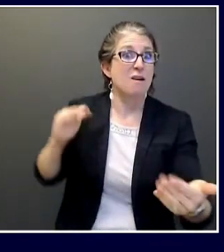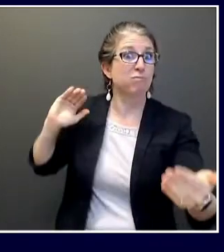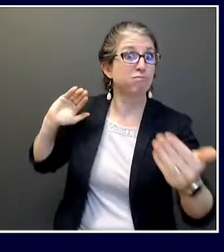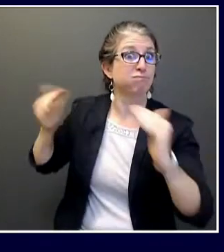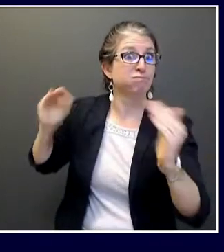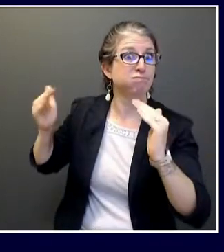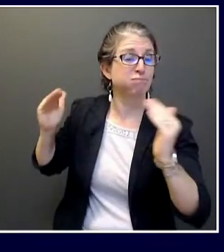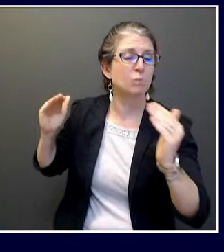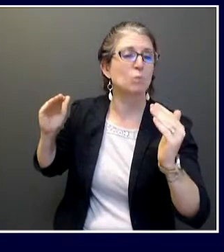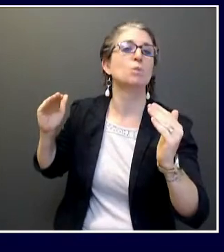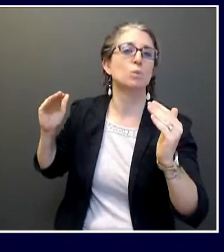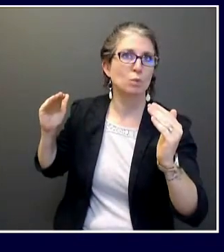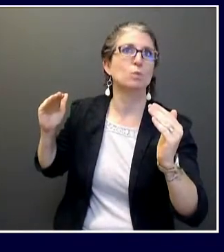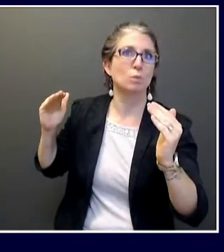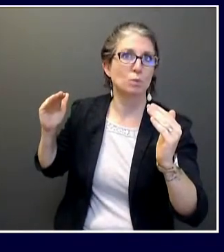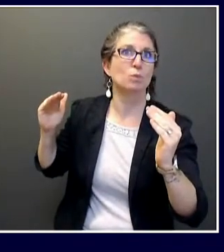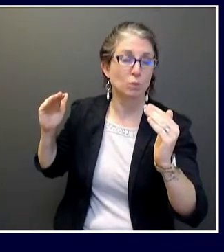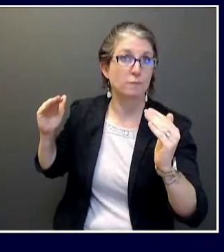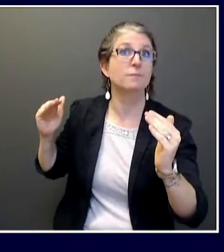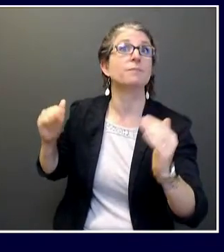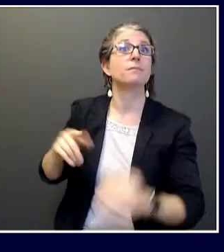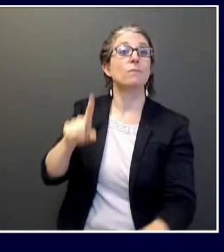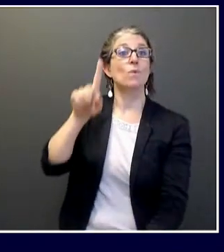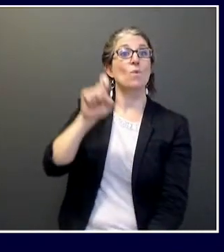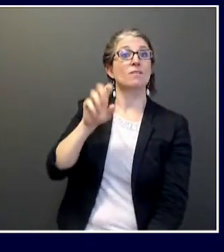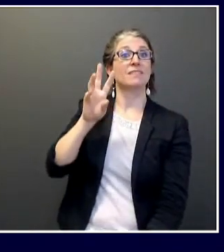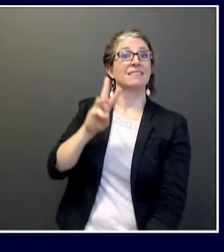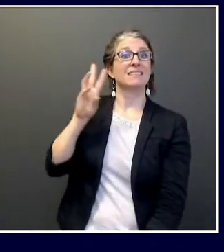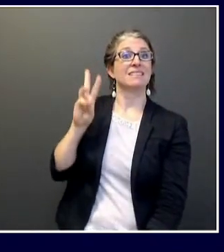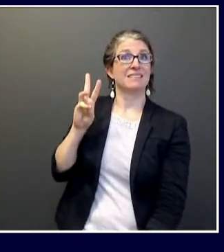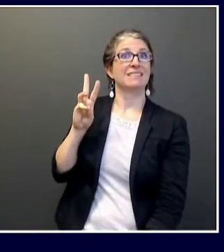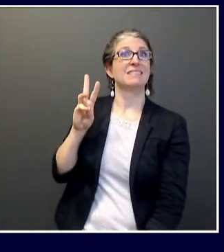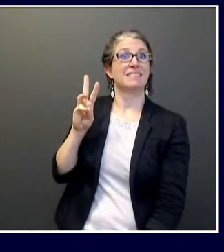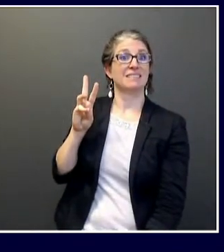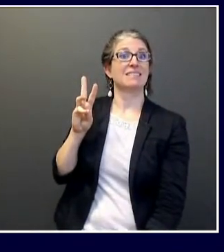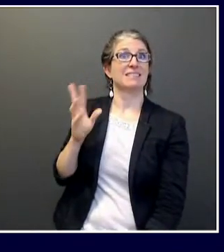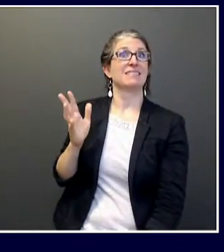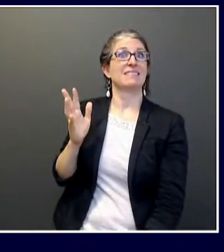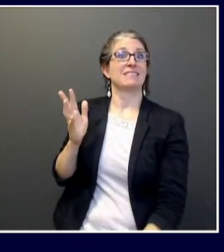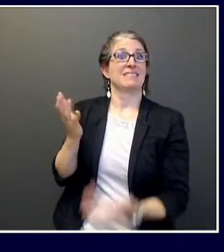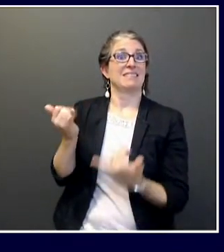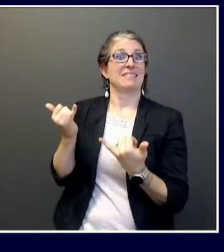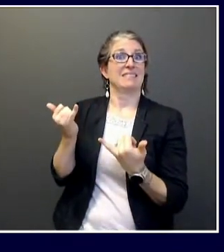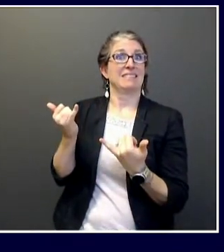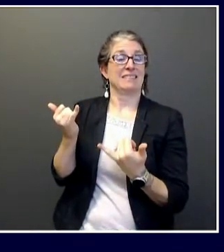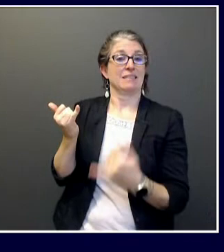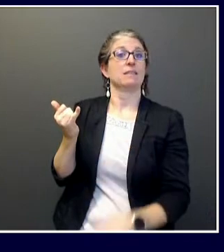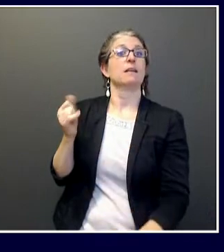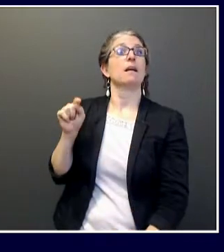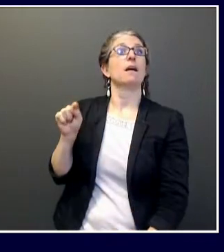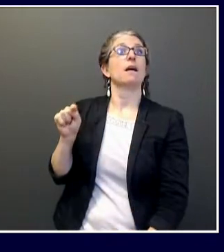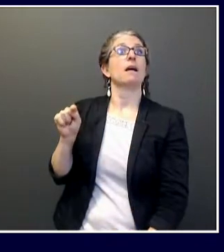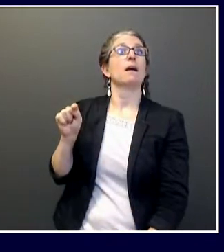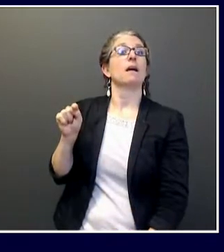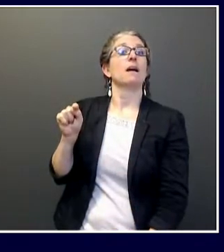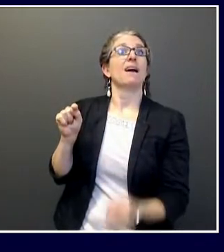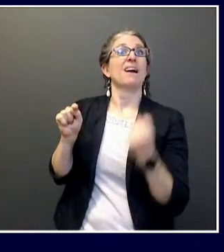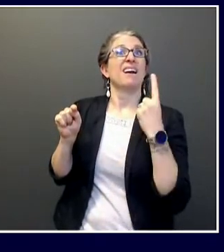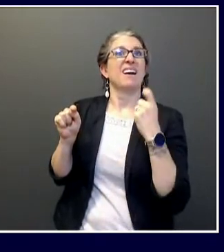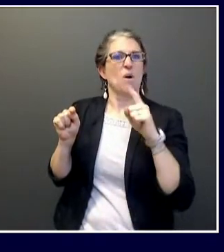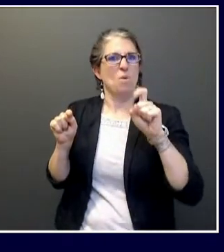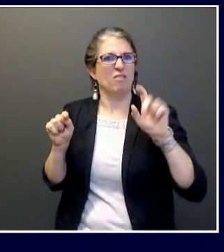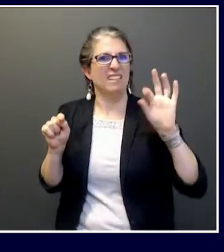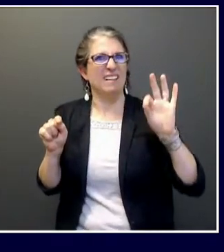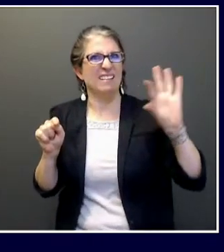were 166 people in the hospital in Maine. This represents a 20% increase in hospitalizations just